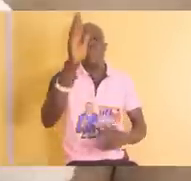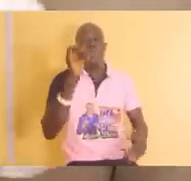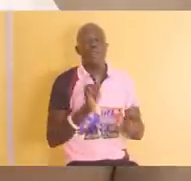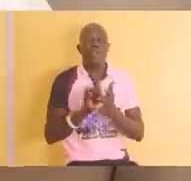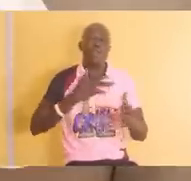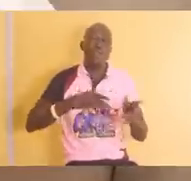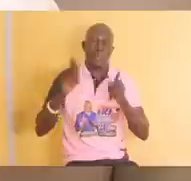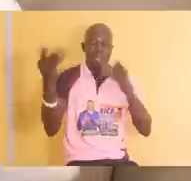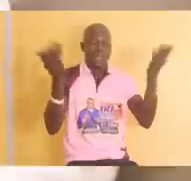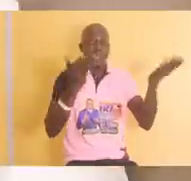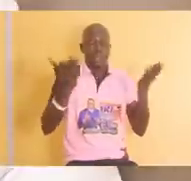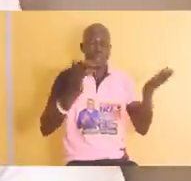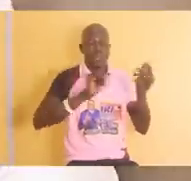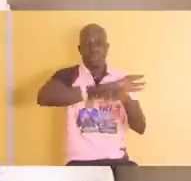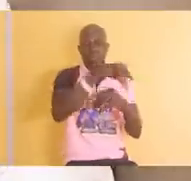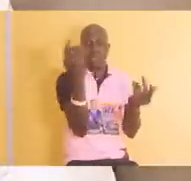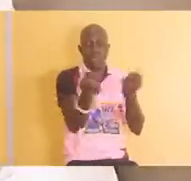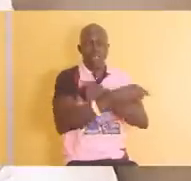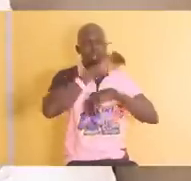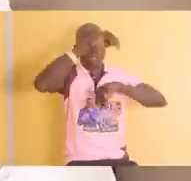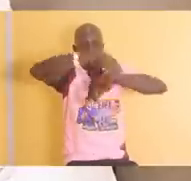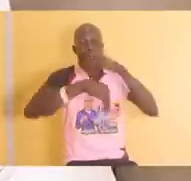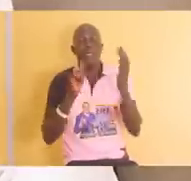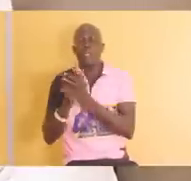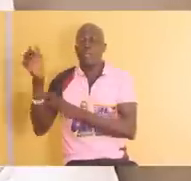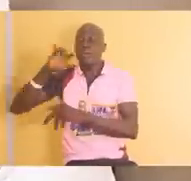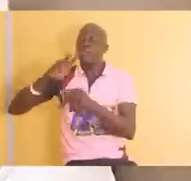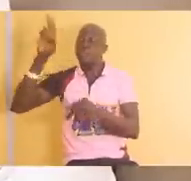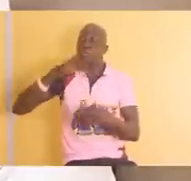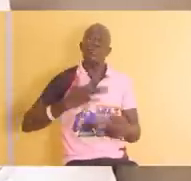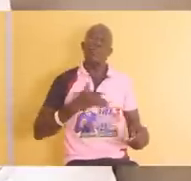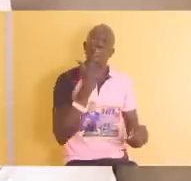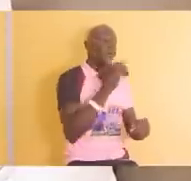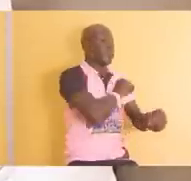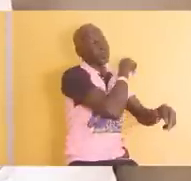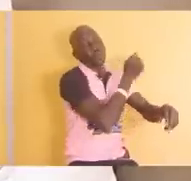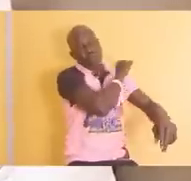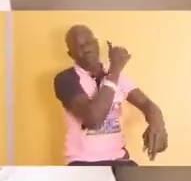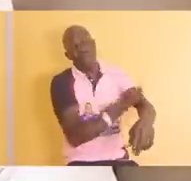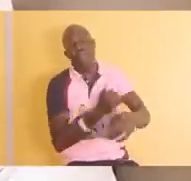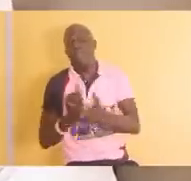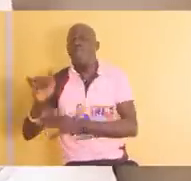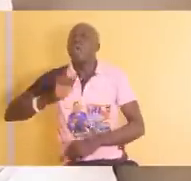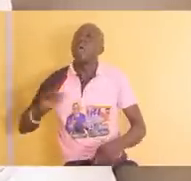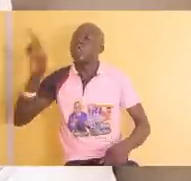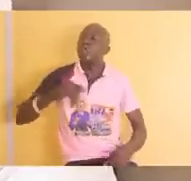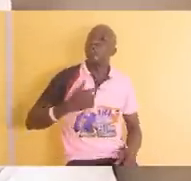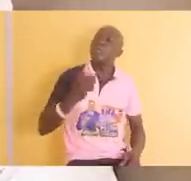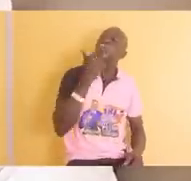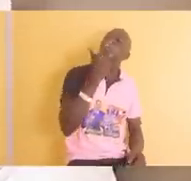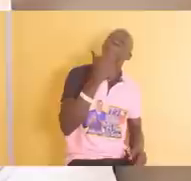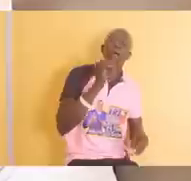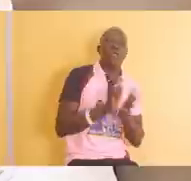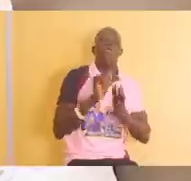eni ti emi se ni ota ti when I serve there at night en to fi oro mi si ase the one that you know what has authority enu yi mo fi gbadura fun